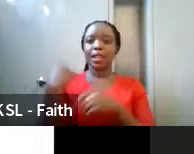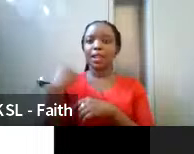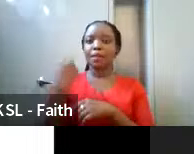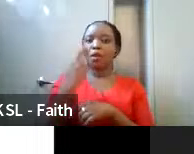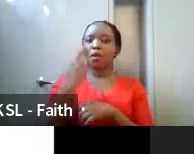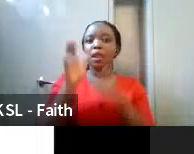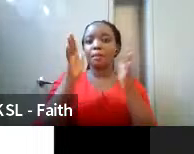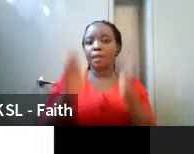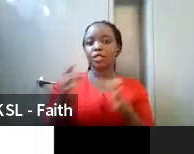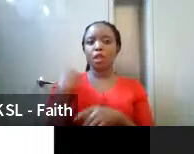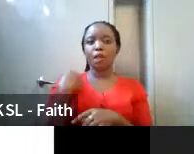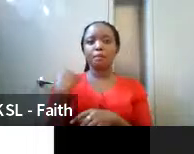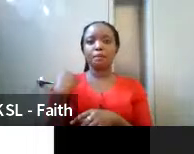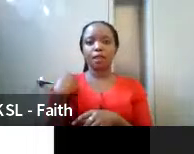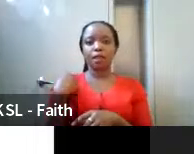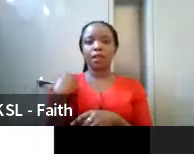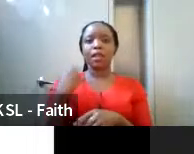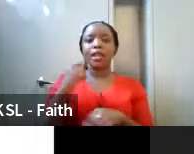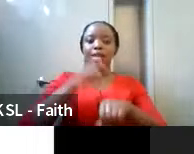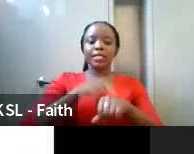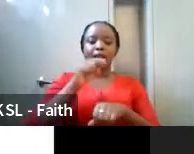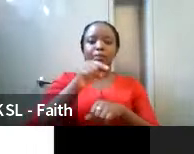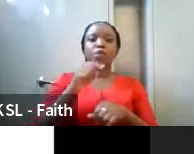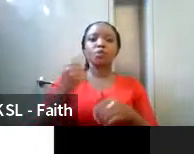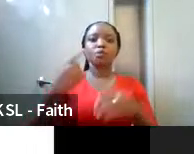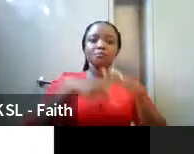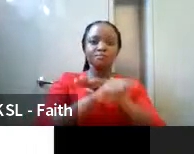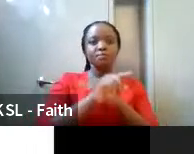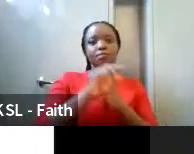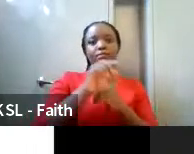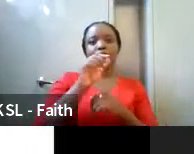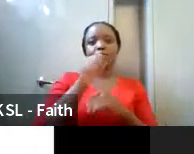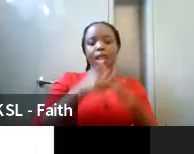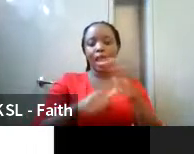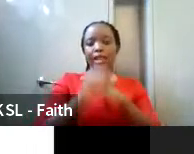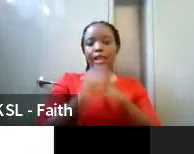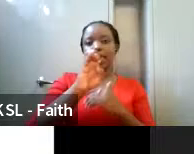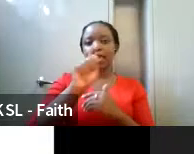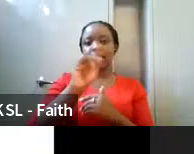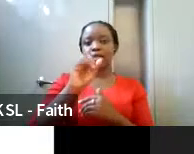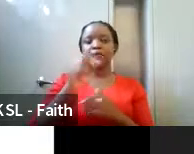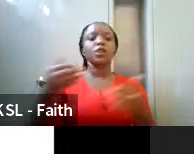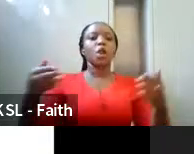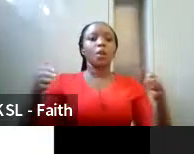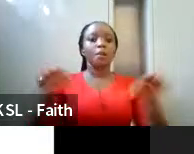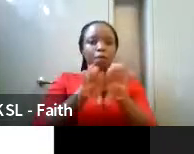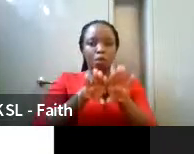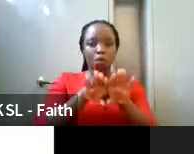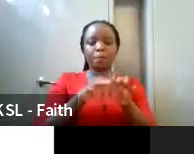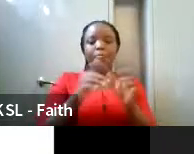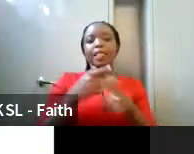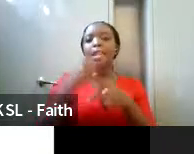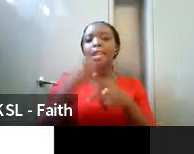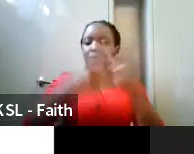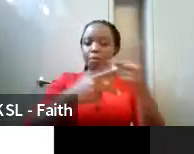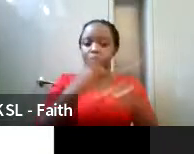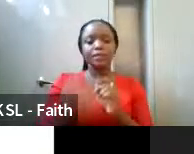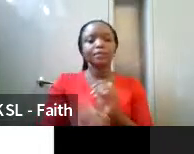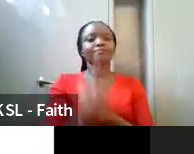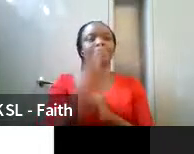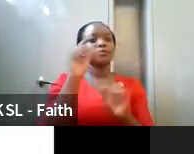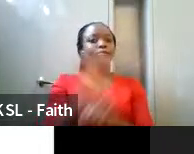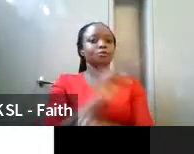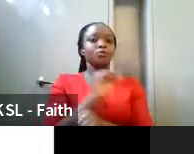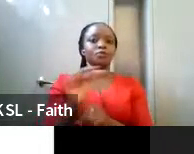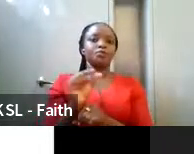personal PIN, once you have onboarded on eTIMS and your PIN was blocked because of that, the process is automated. So you're able